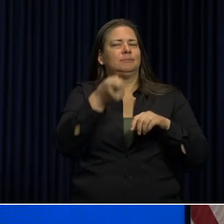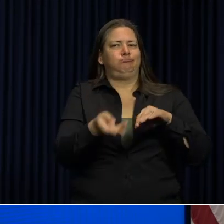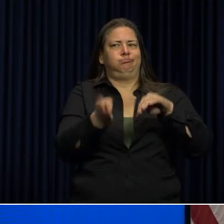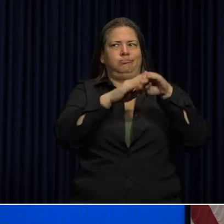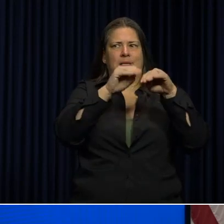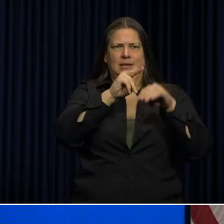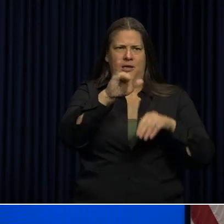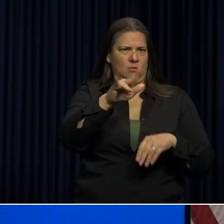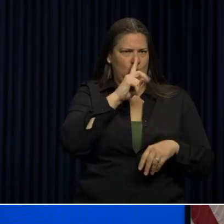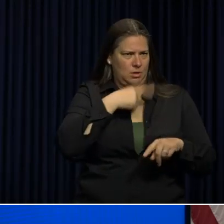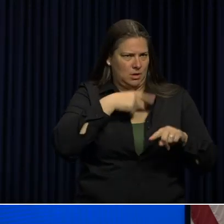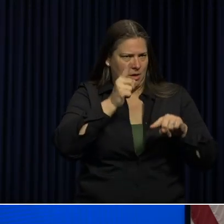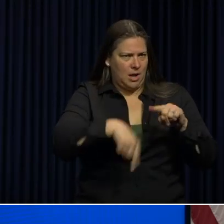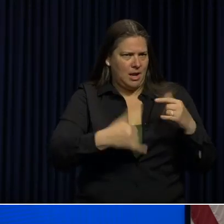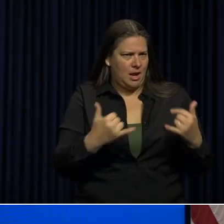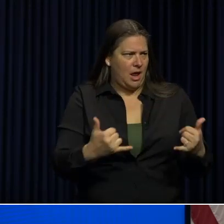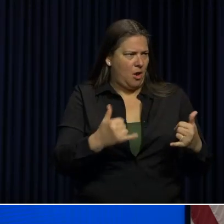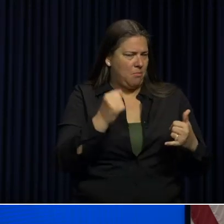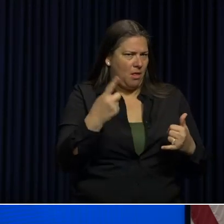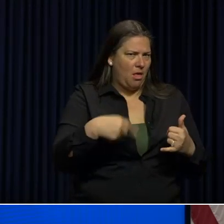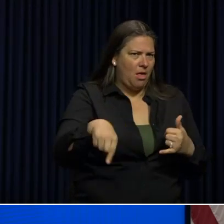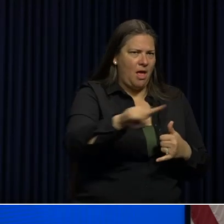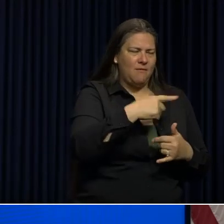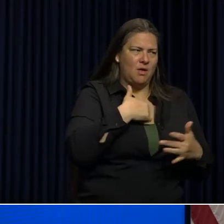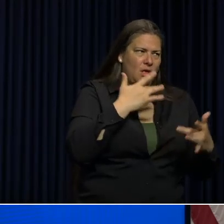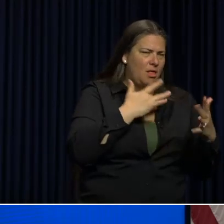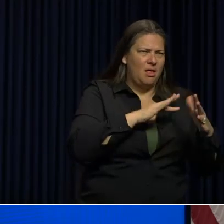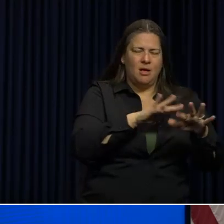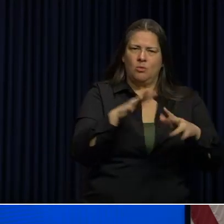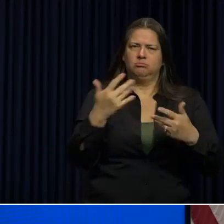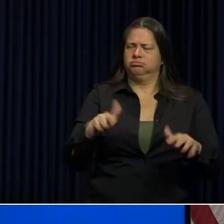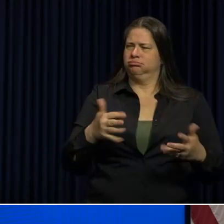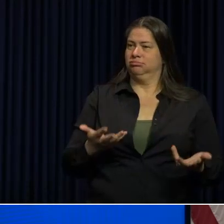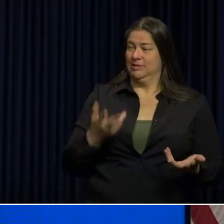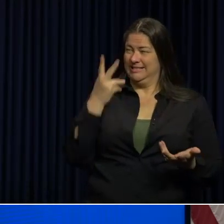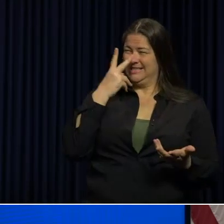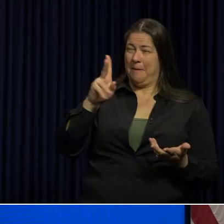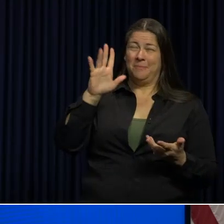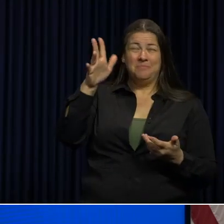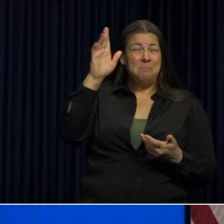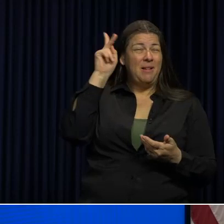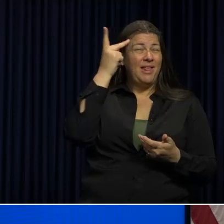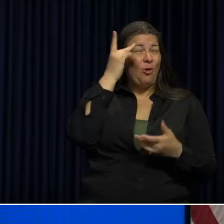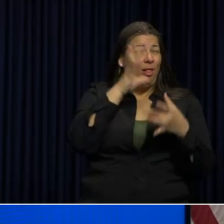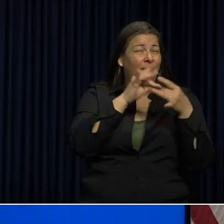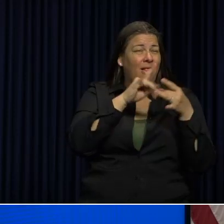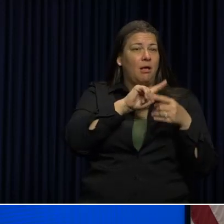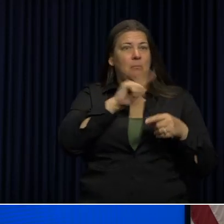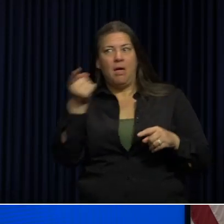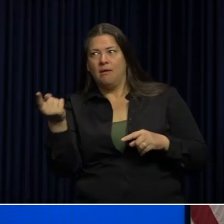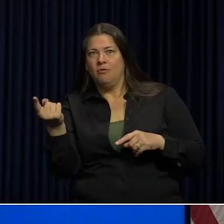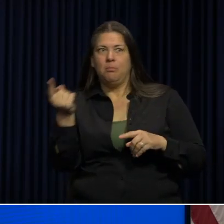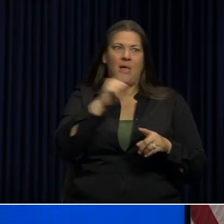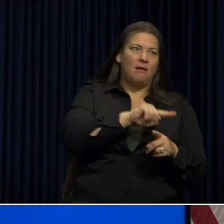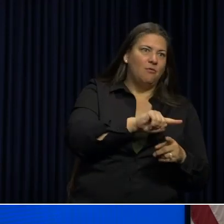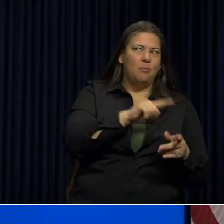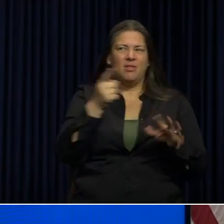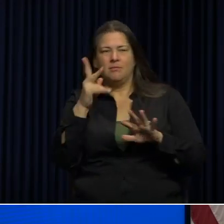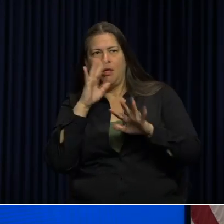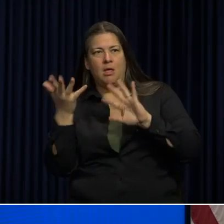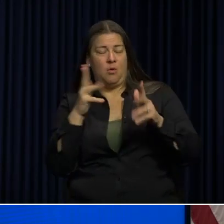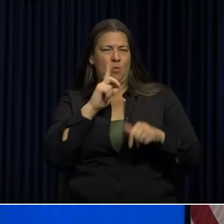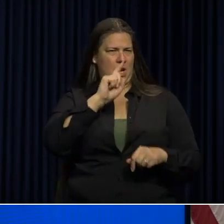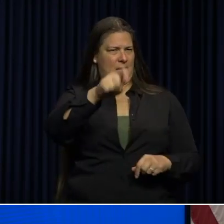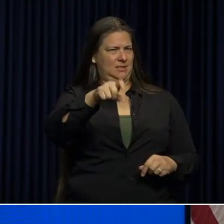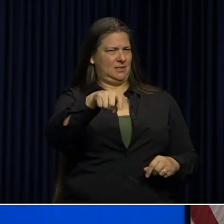we're going through this. And you hear political statements going back and forth. I mean, this is necessary. We don't